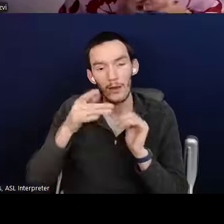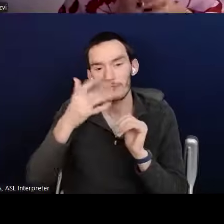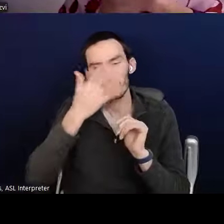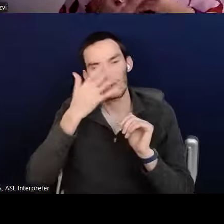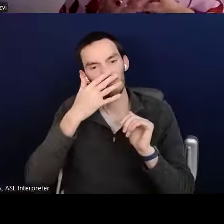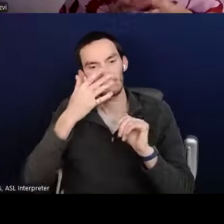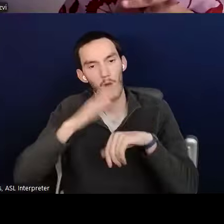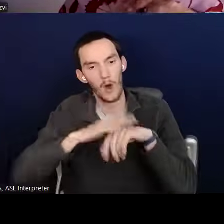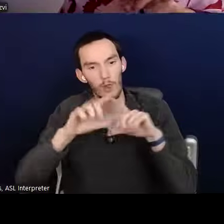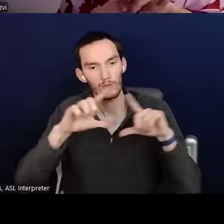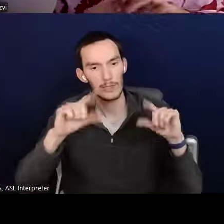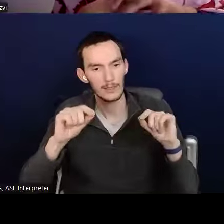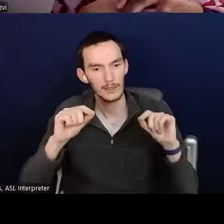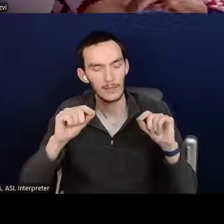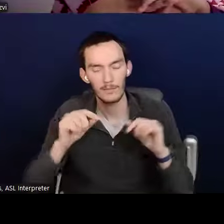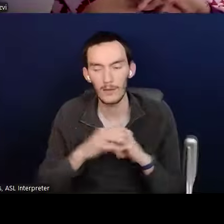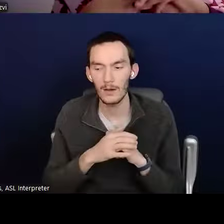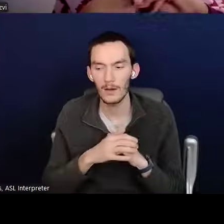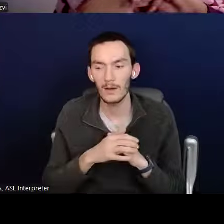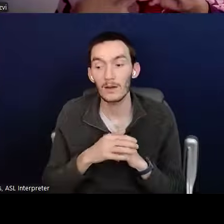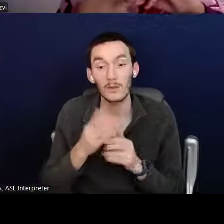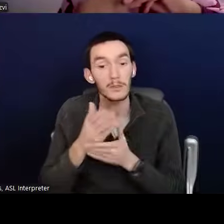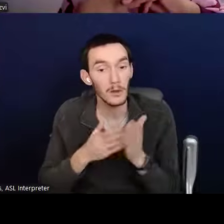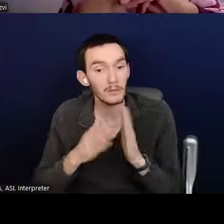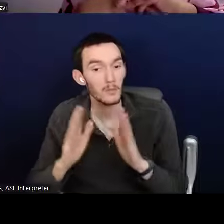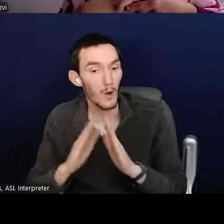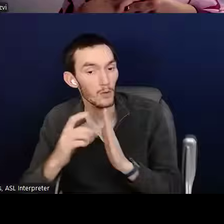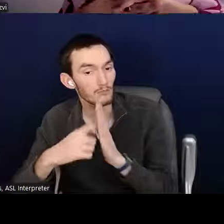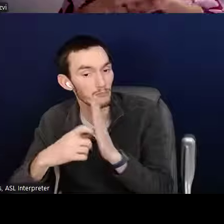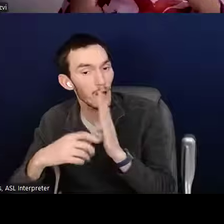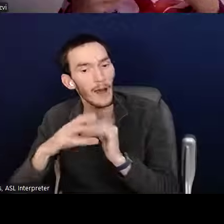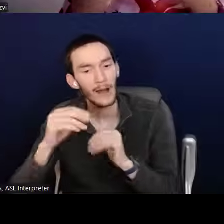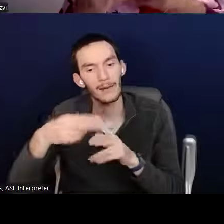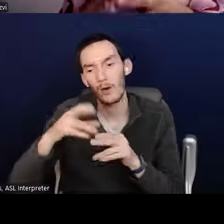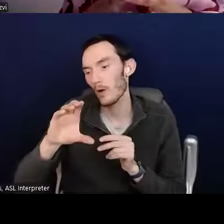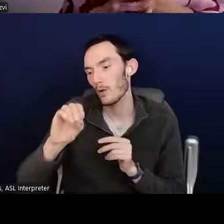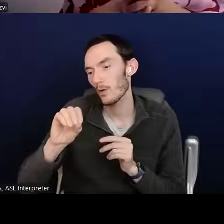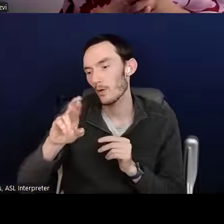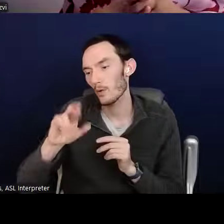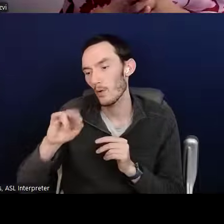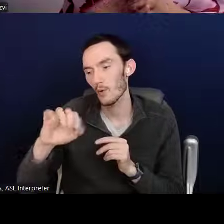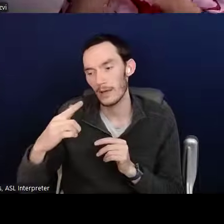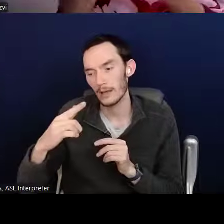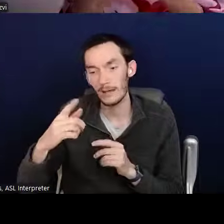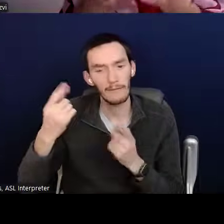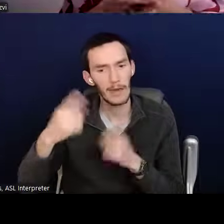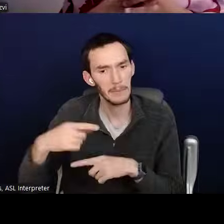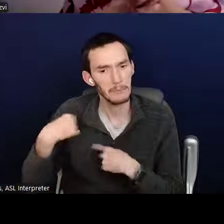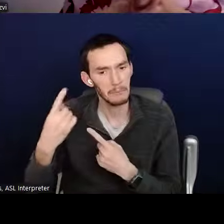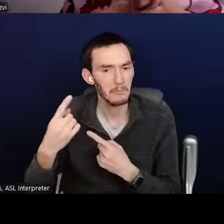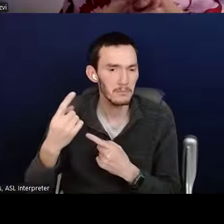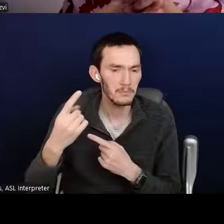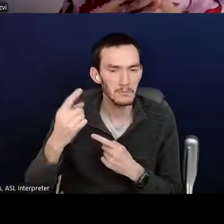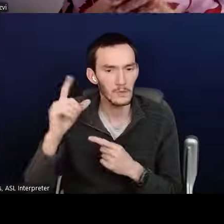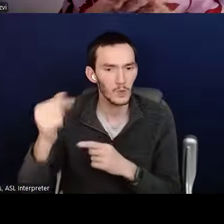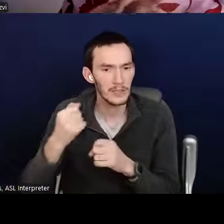brick. So small-scale excavations and coring have been conducted like over the last maybe 2